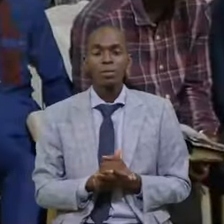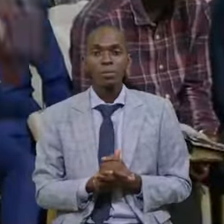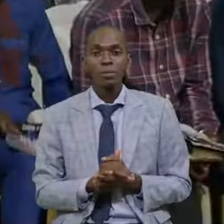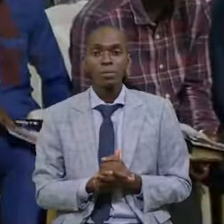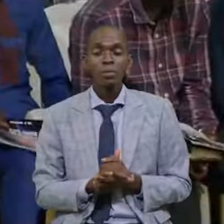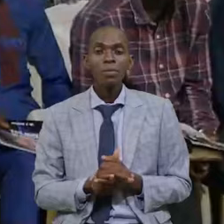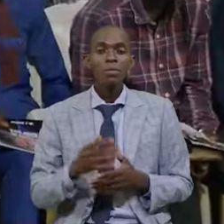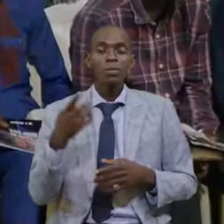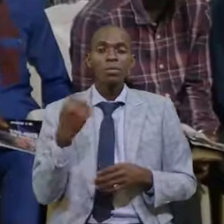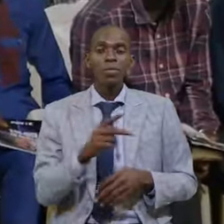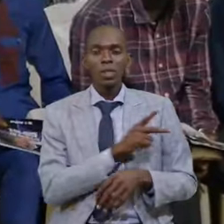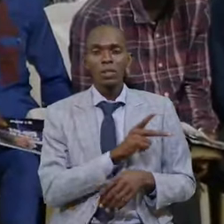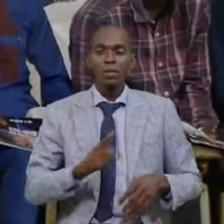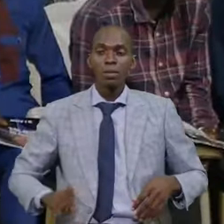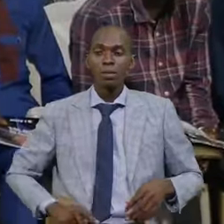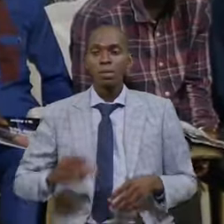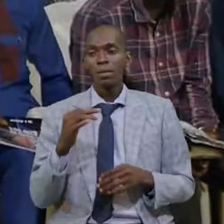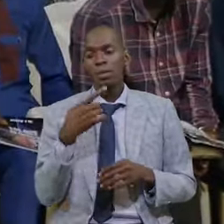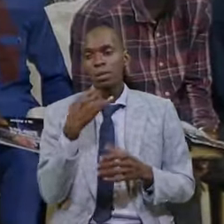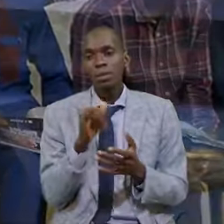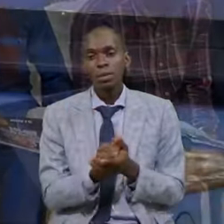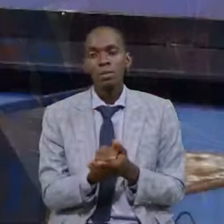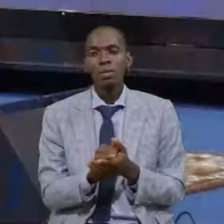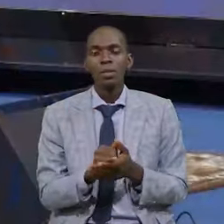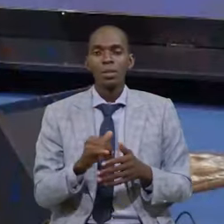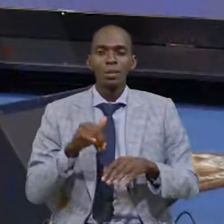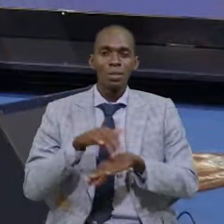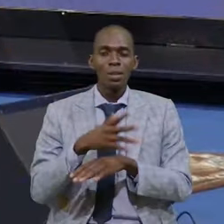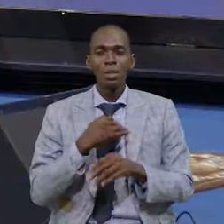King sent and loosed him,